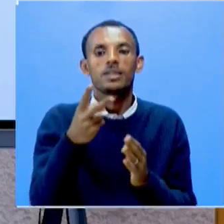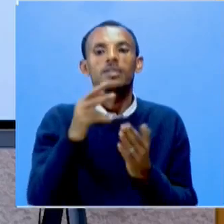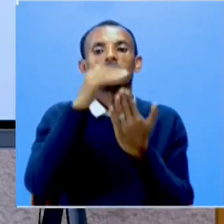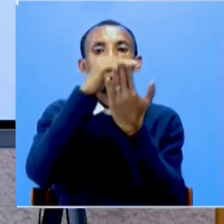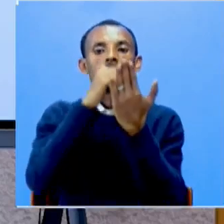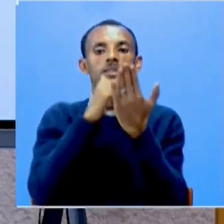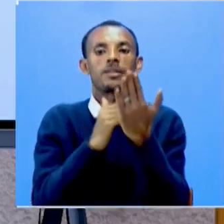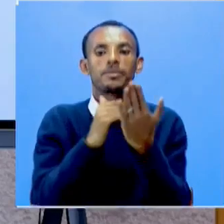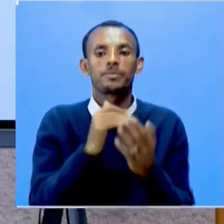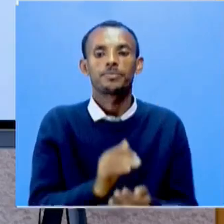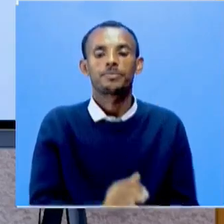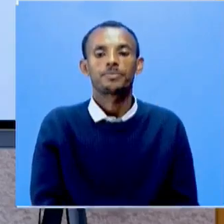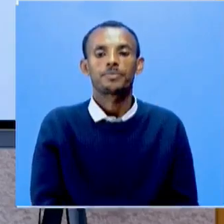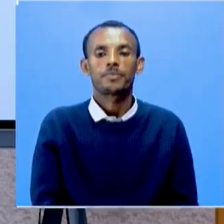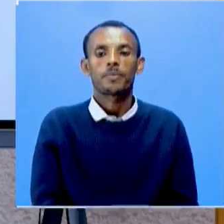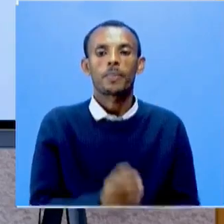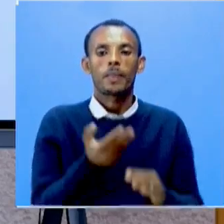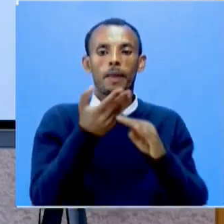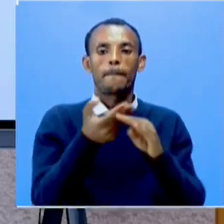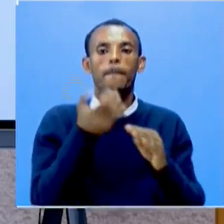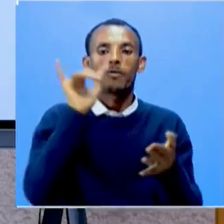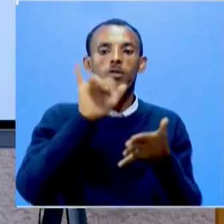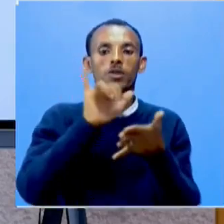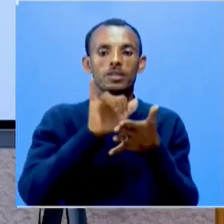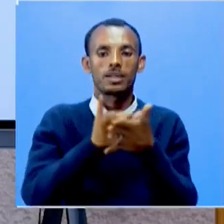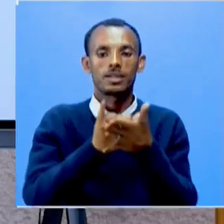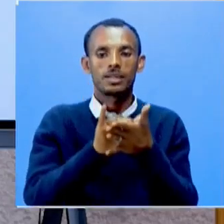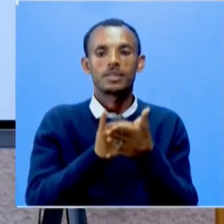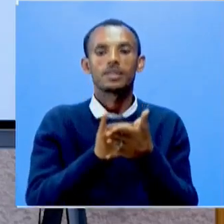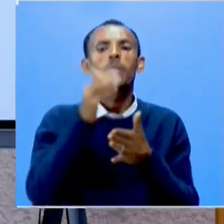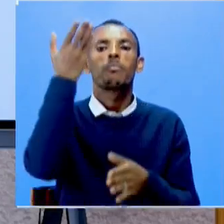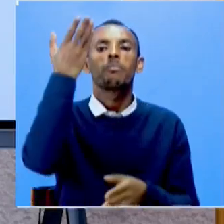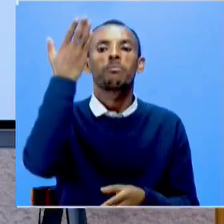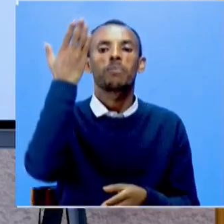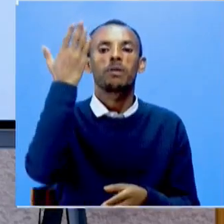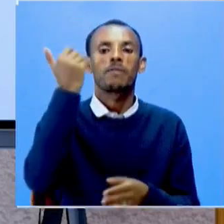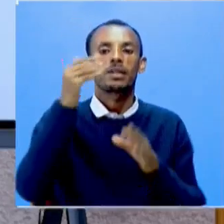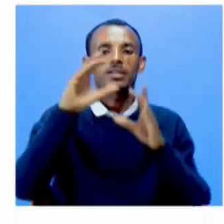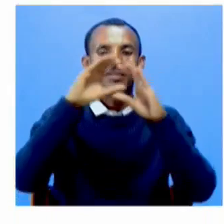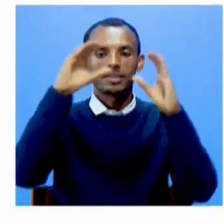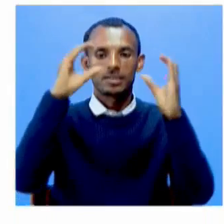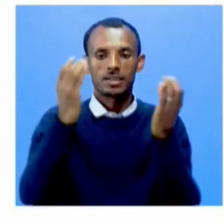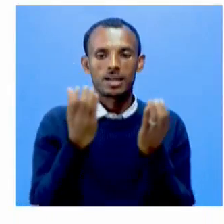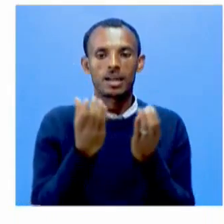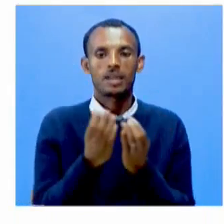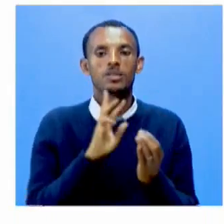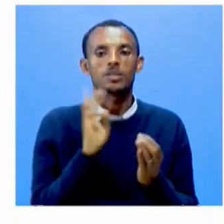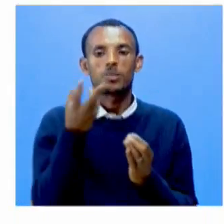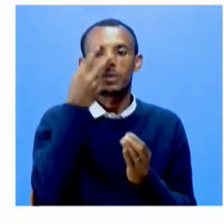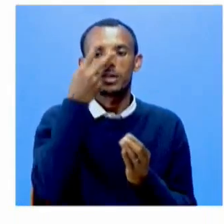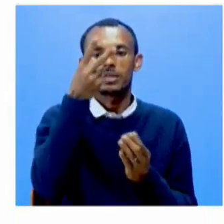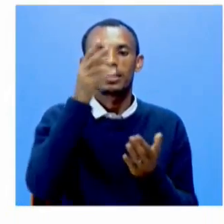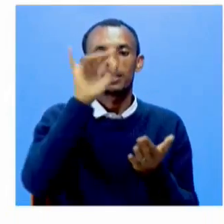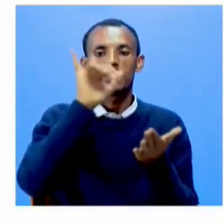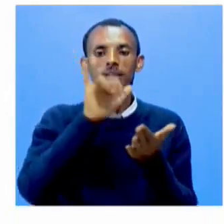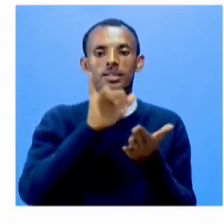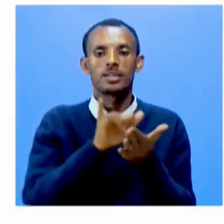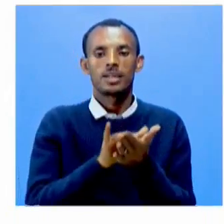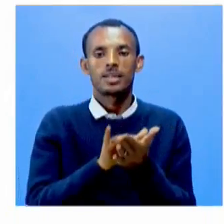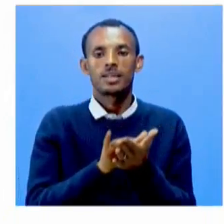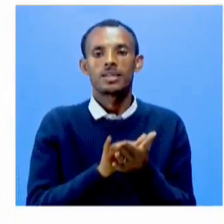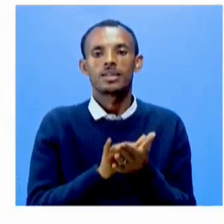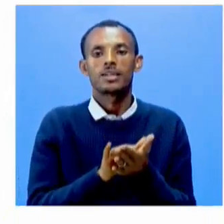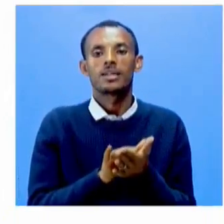lesson. Before that, in previous lesson, we have seen that in